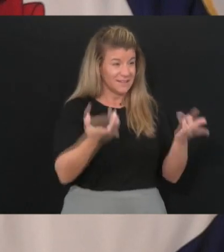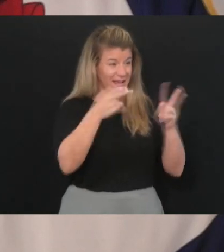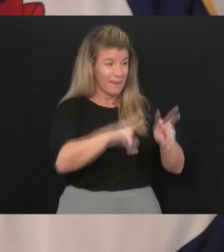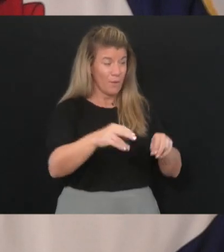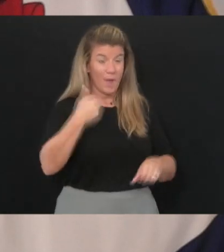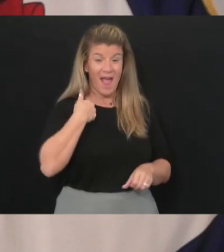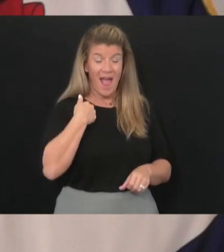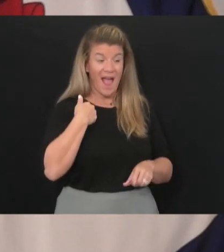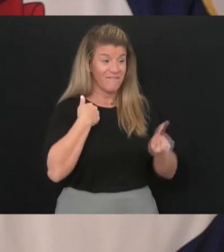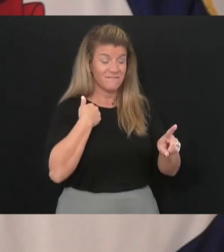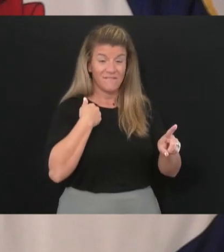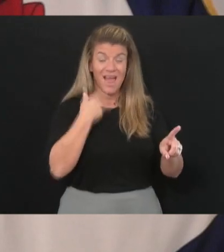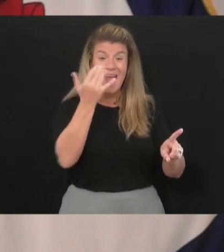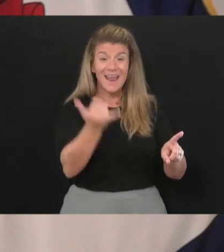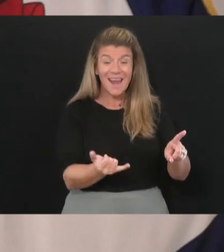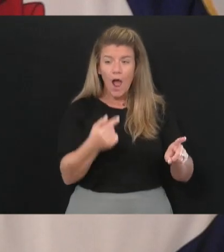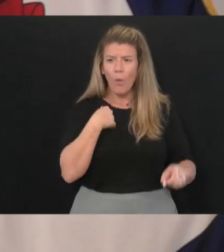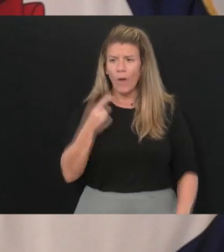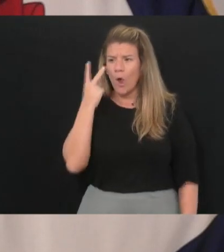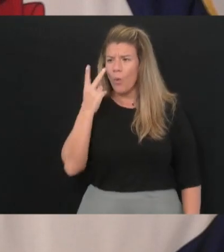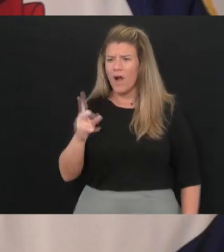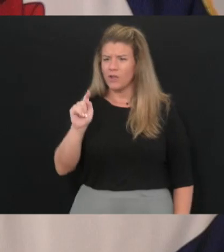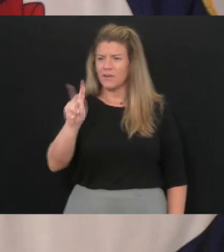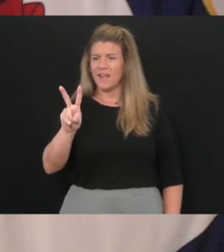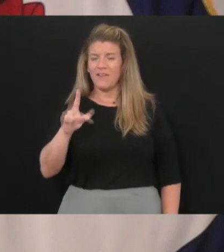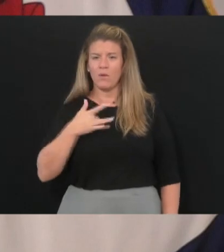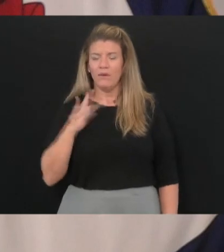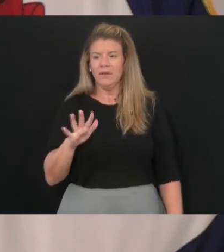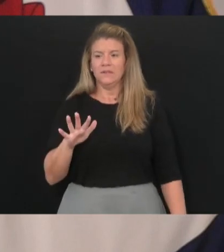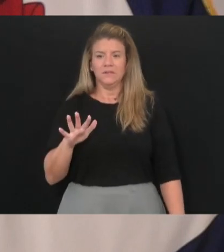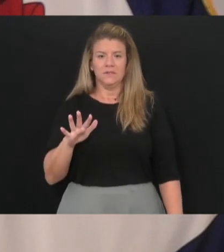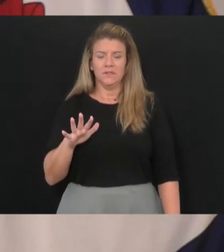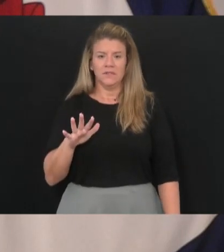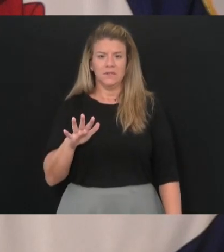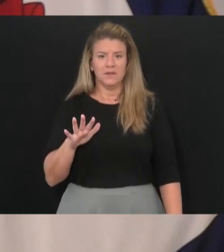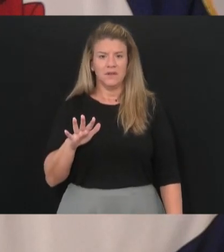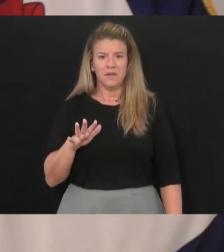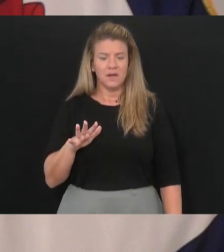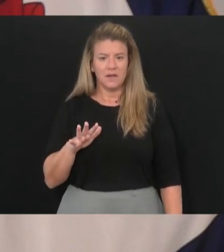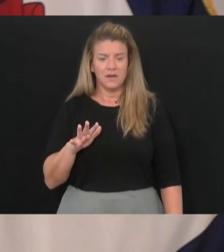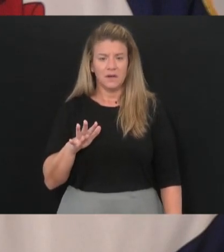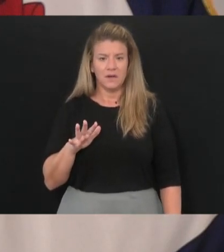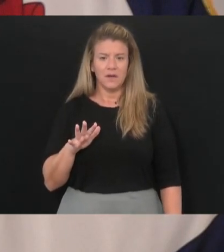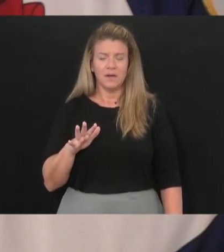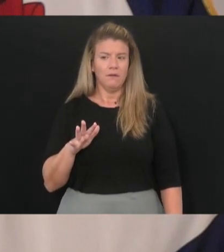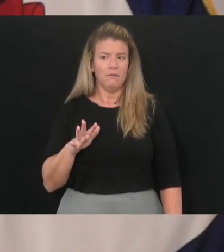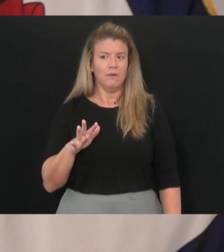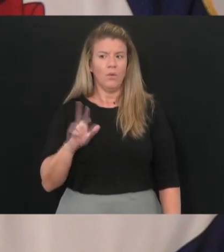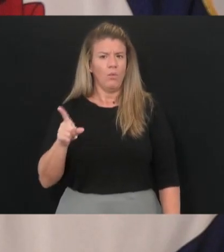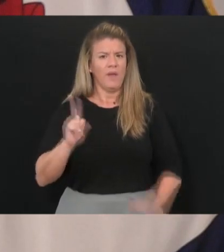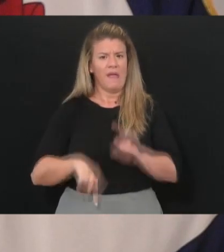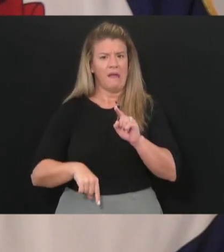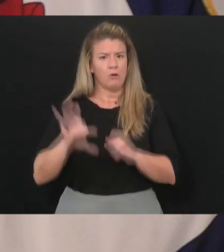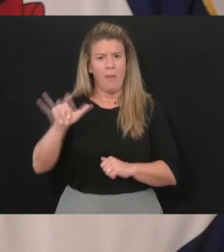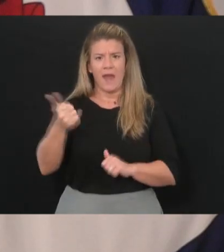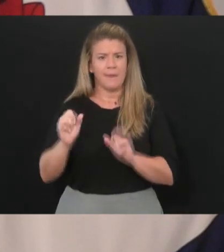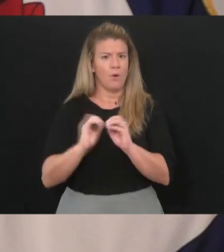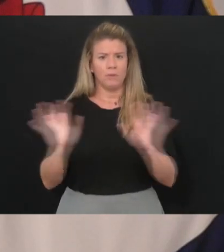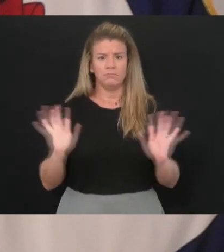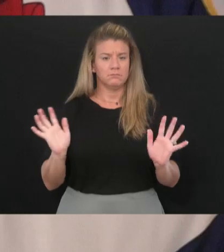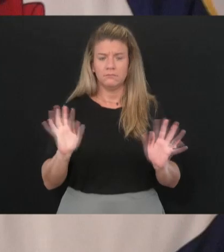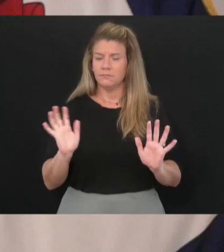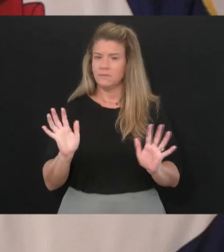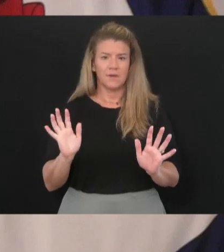on TV now, we flinch a little bit, like, well, gosh, boy, we can't do that.